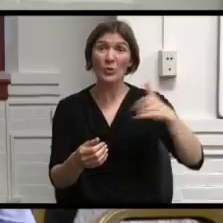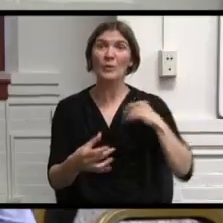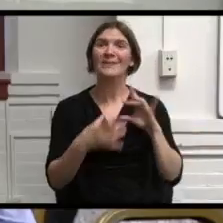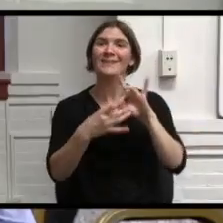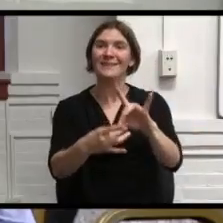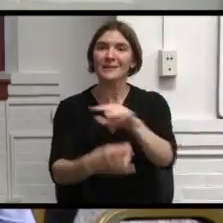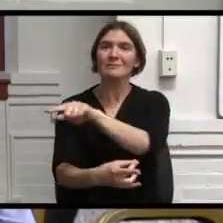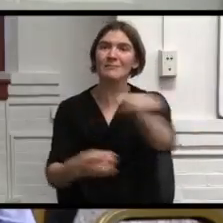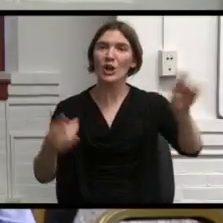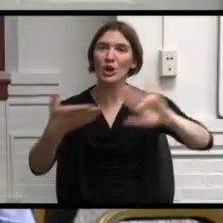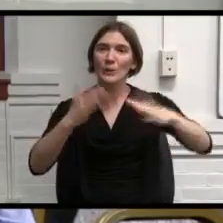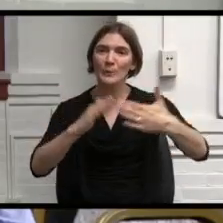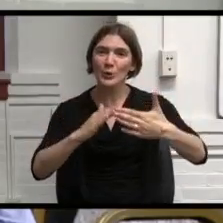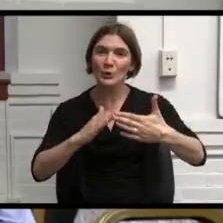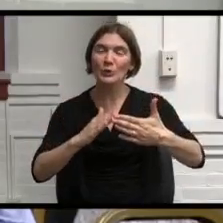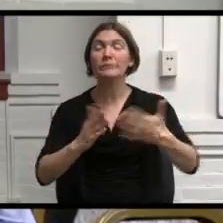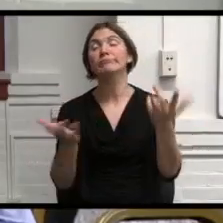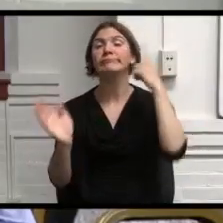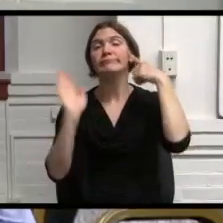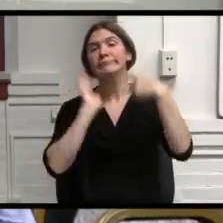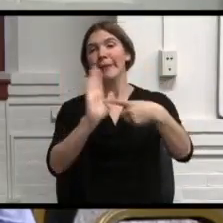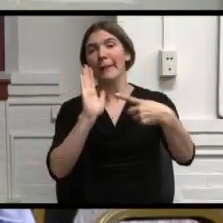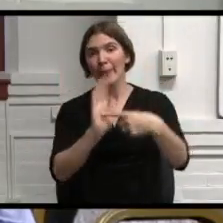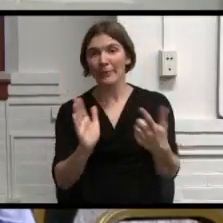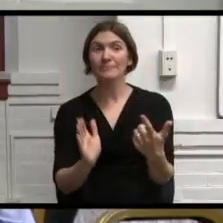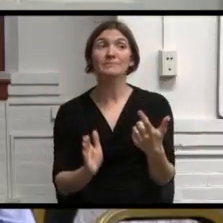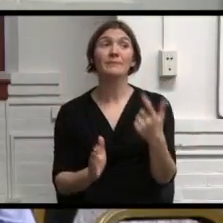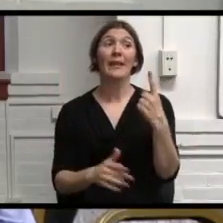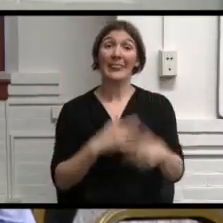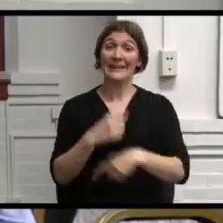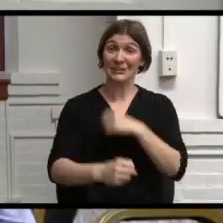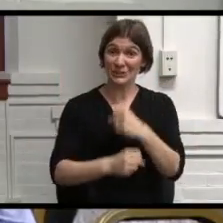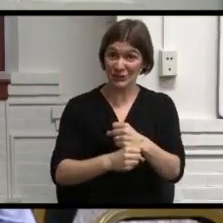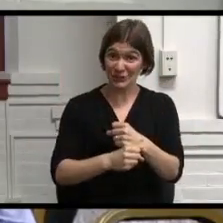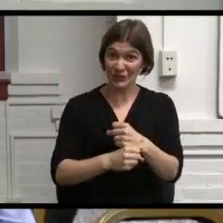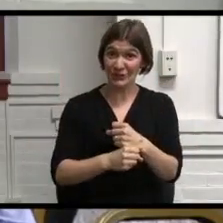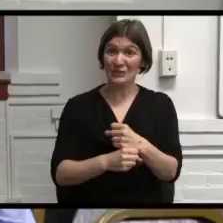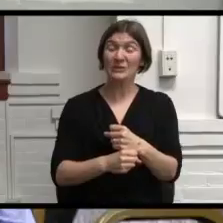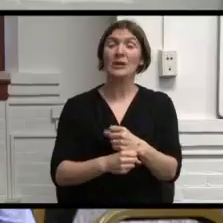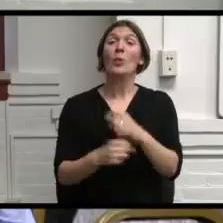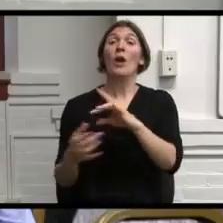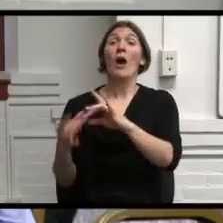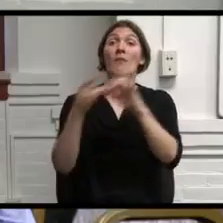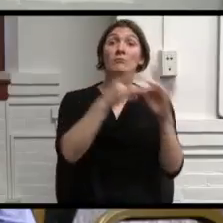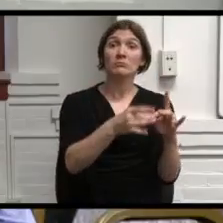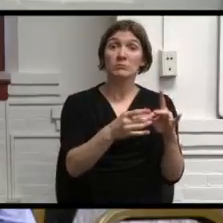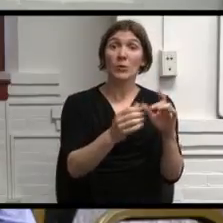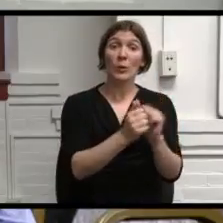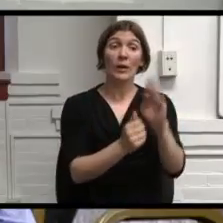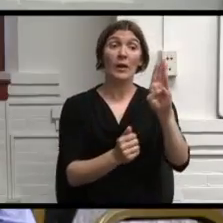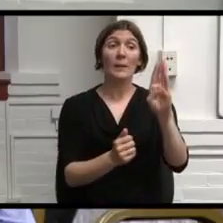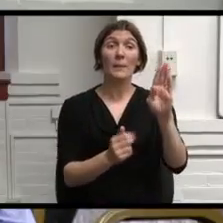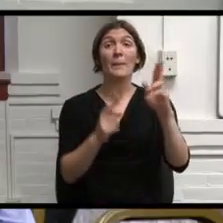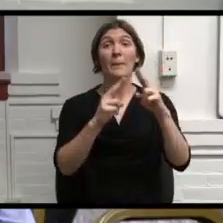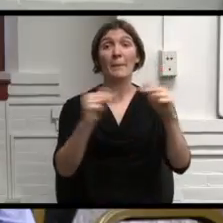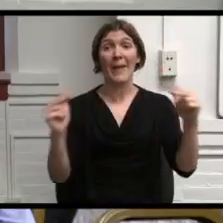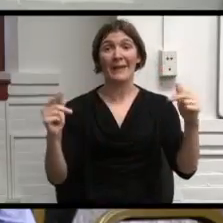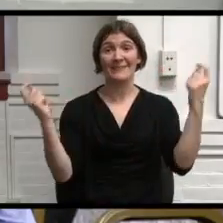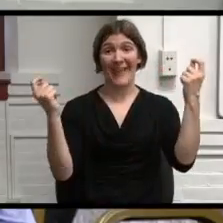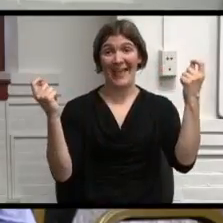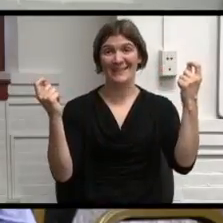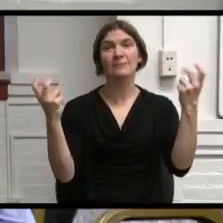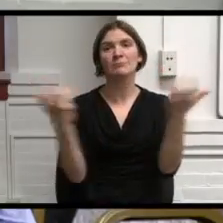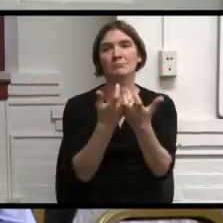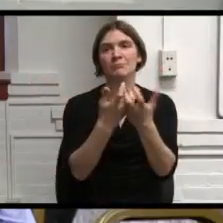the community in lots of ways. For example, this year we are connecting ourselves to the Bacon Festival,